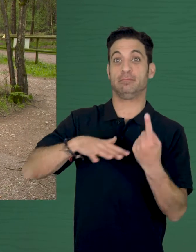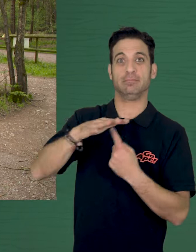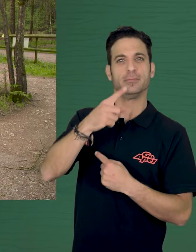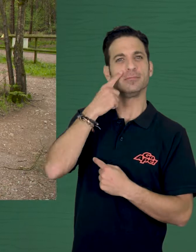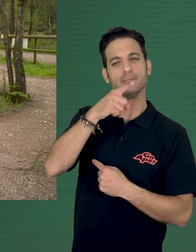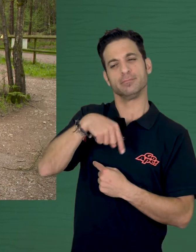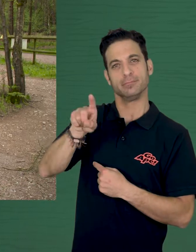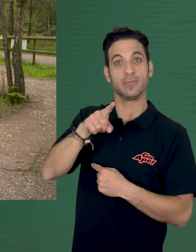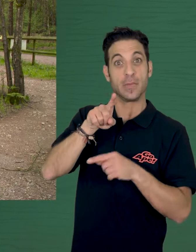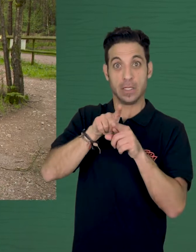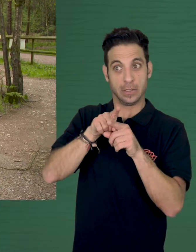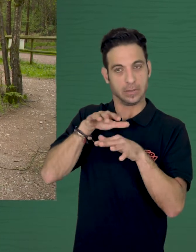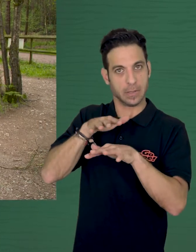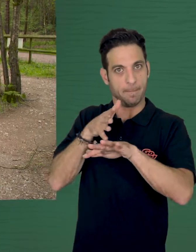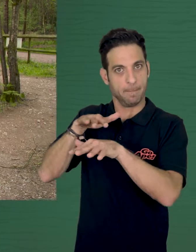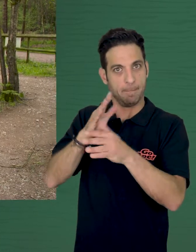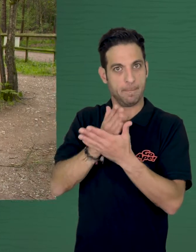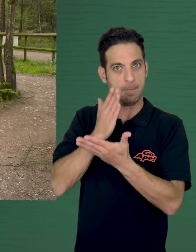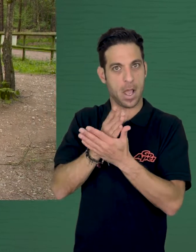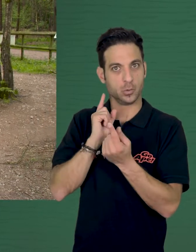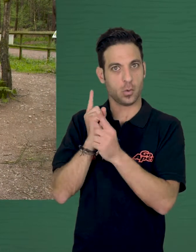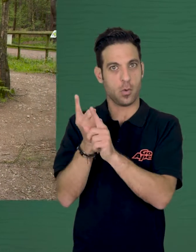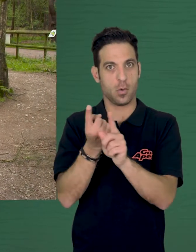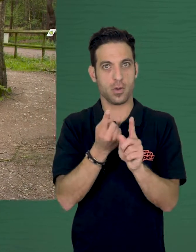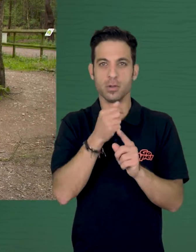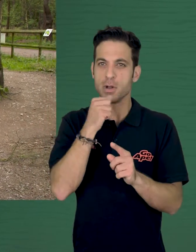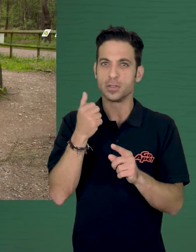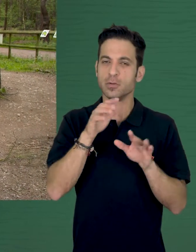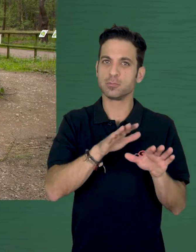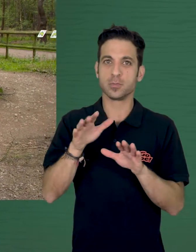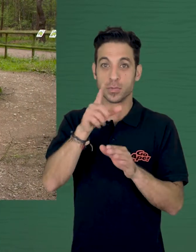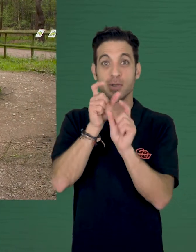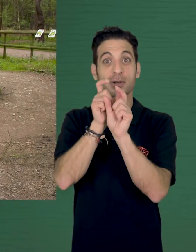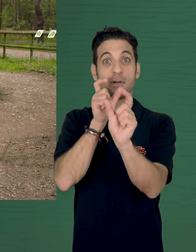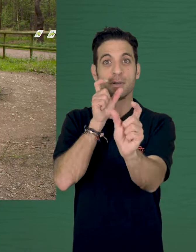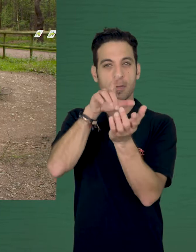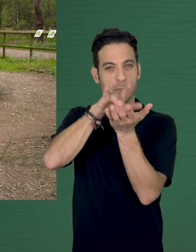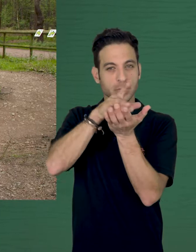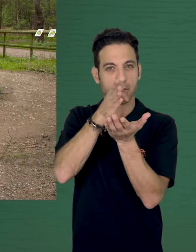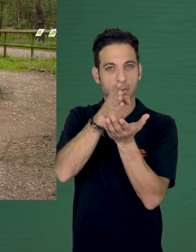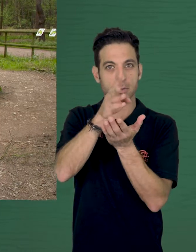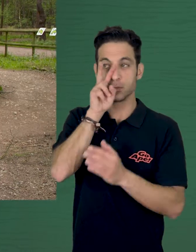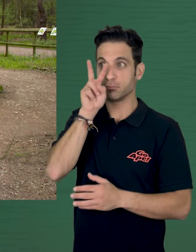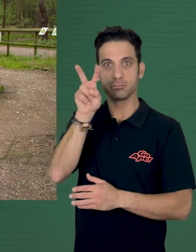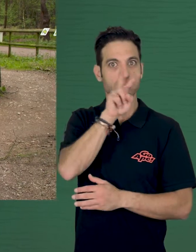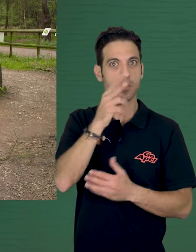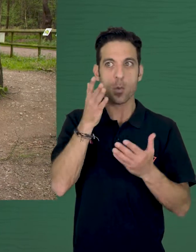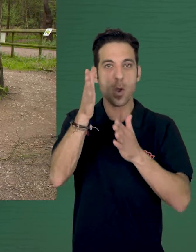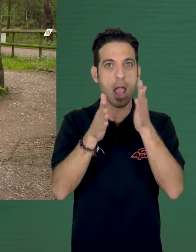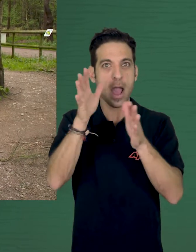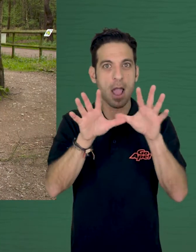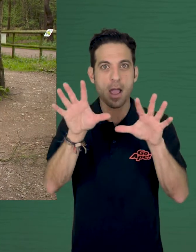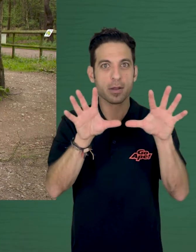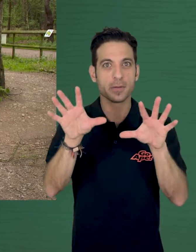training area is just here. So just make sure you all go the same way, take it nice and steady, stick to the centre of the path and always look